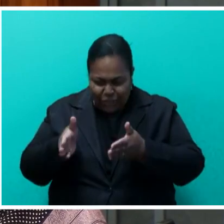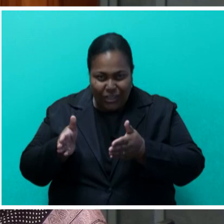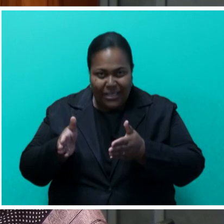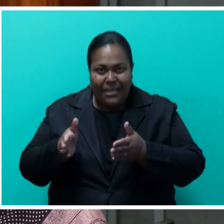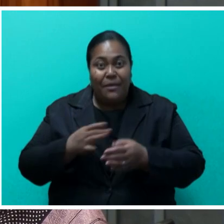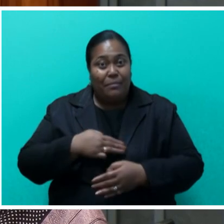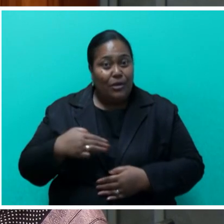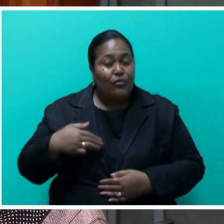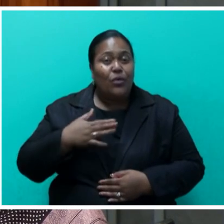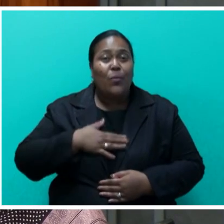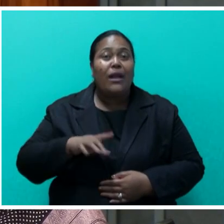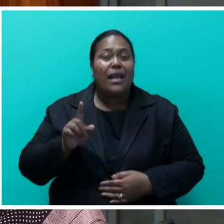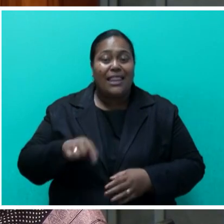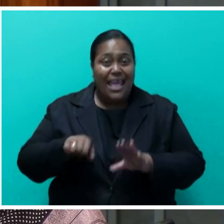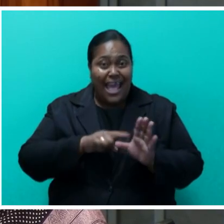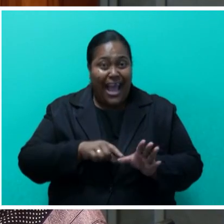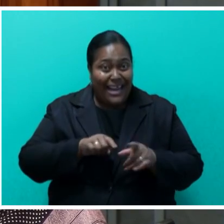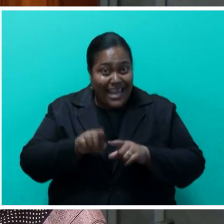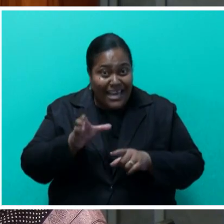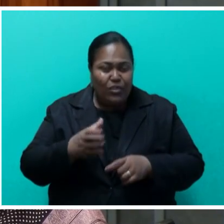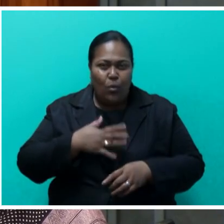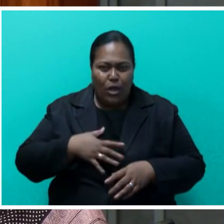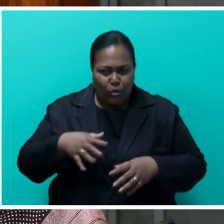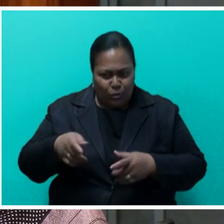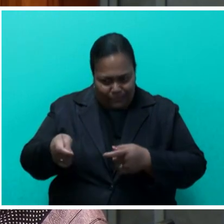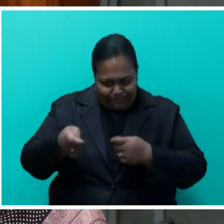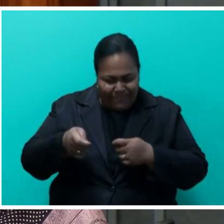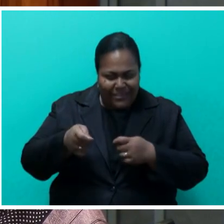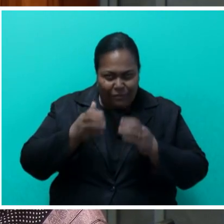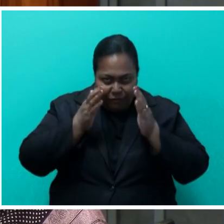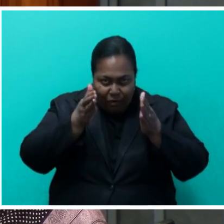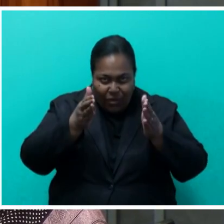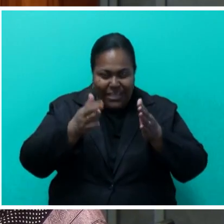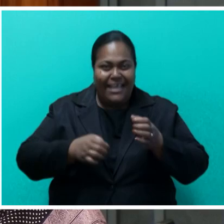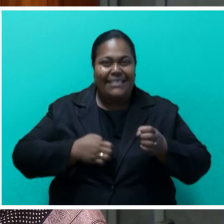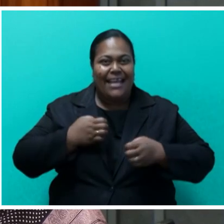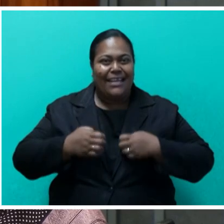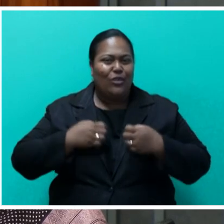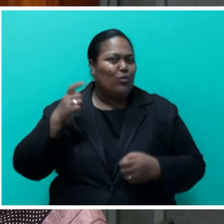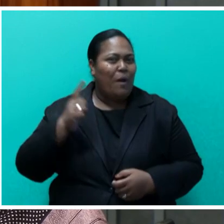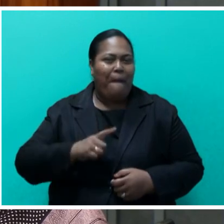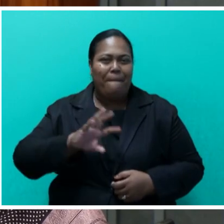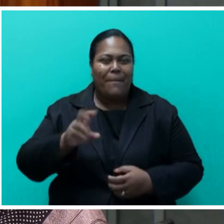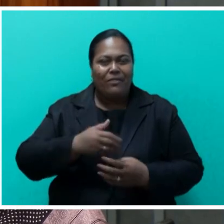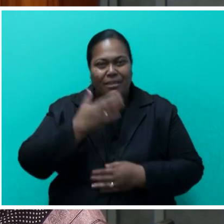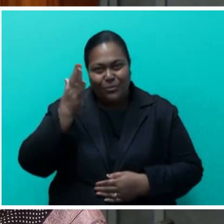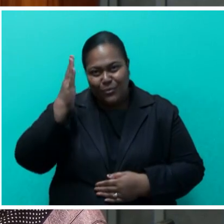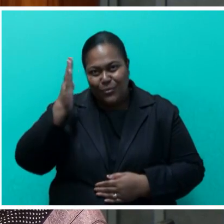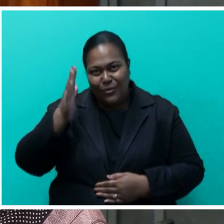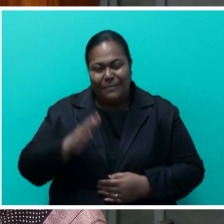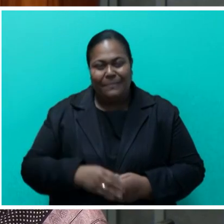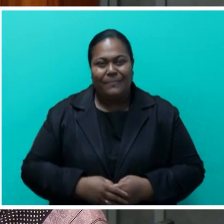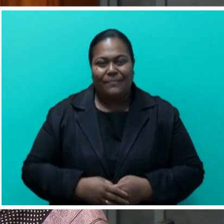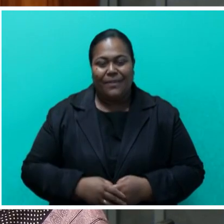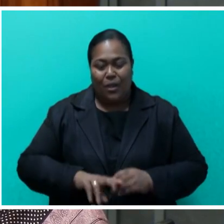keep our youngest learners engaged and excited about coming to school each day. For primary